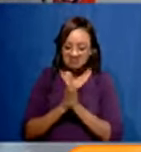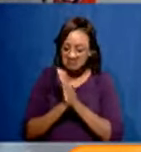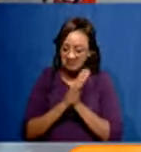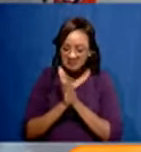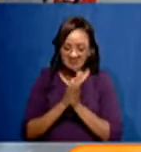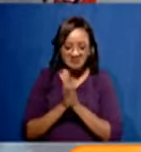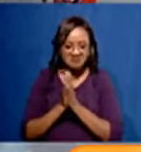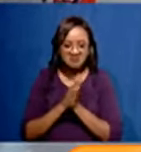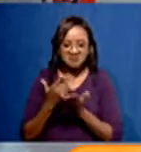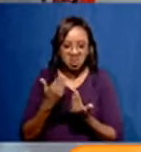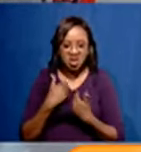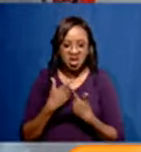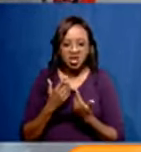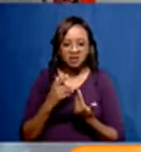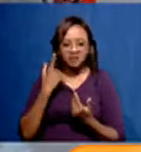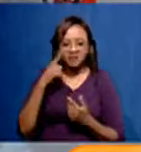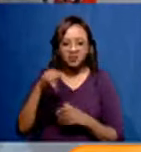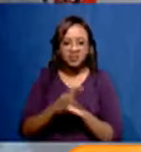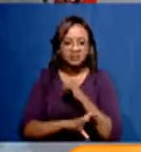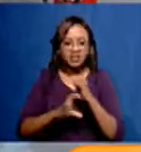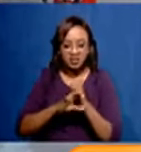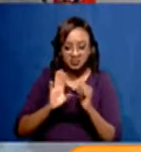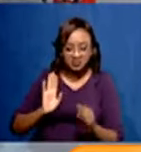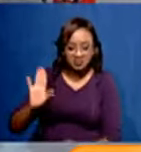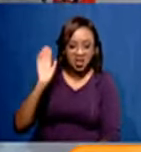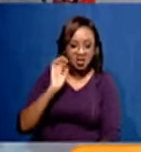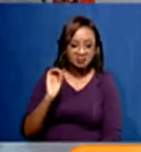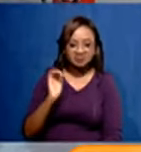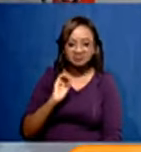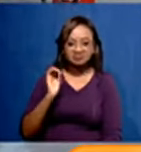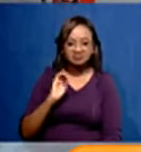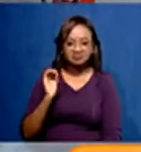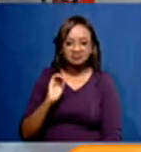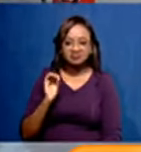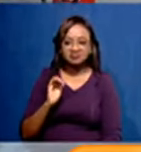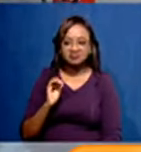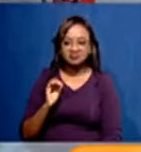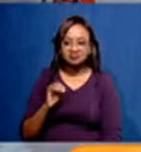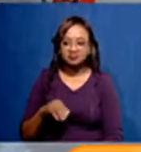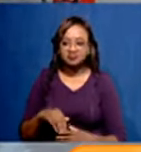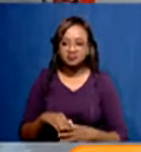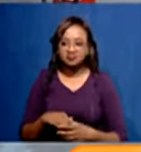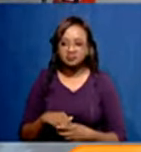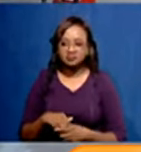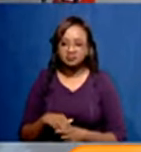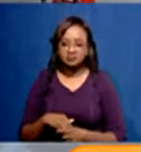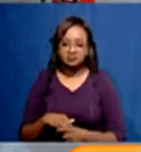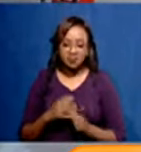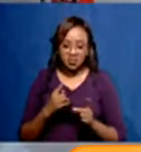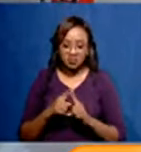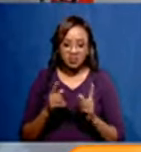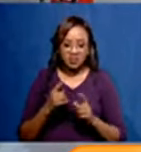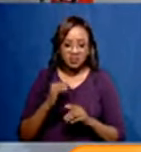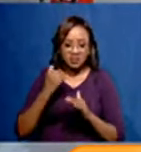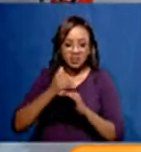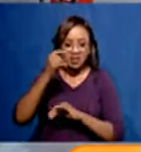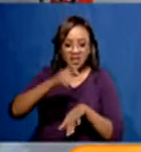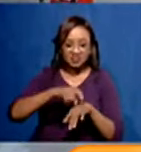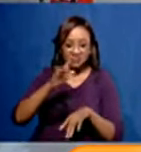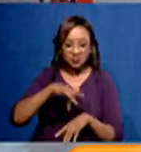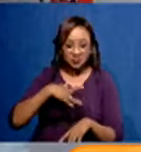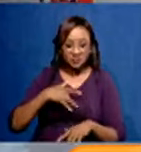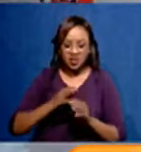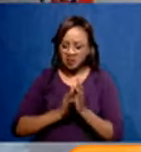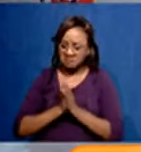for a country he doesn't even, well, he lives in, but you know, he doesn't come from. Next time you're feeling bad about yourself,